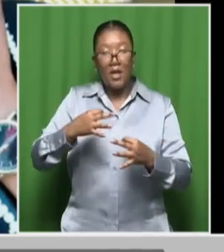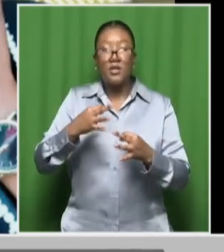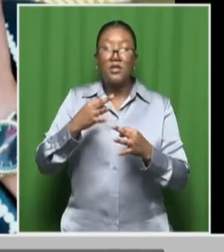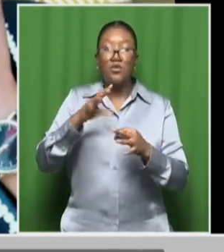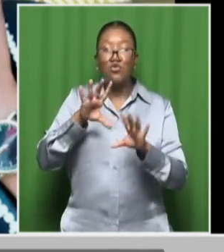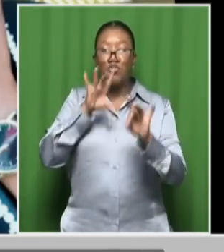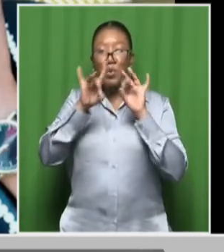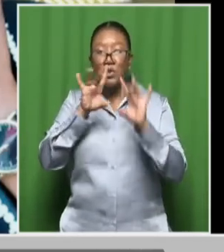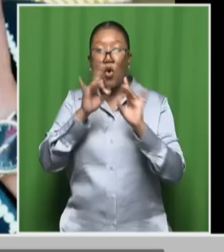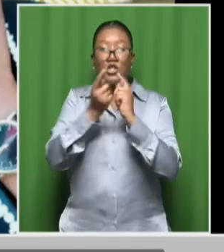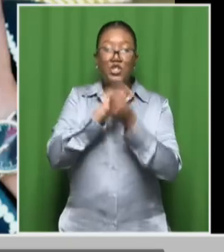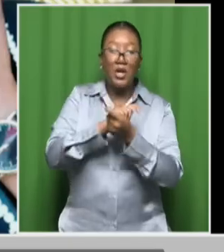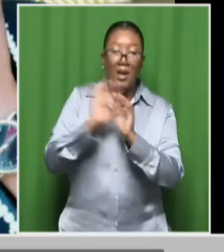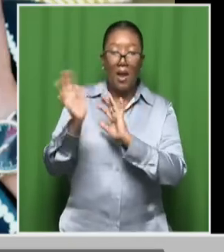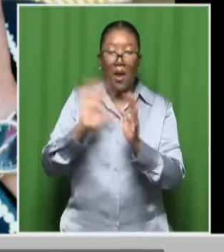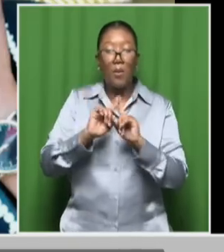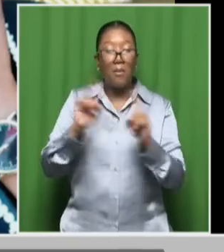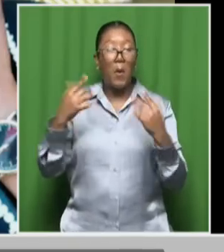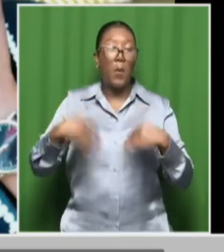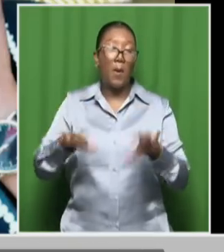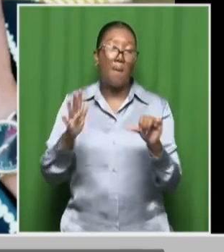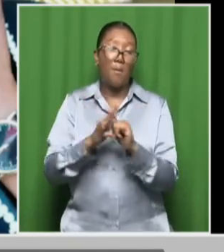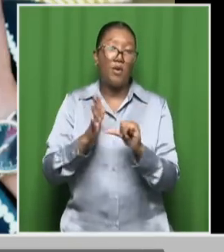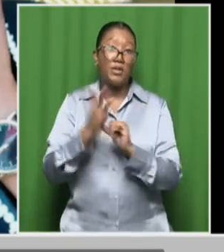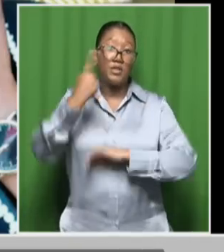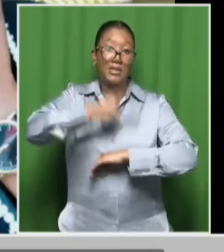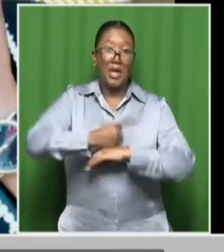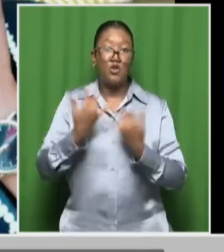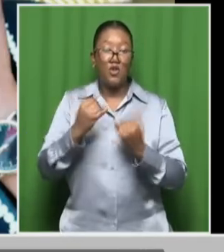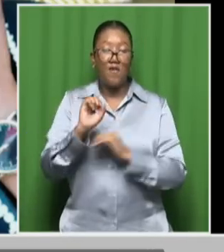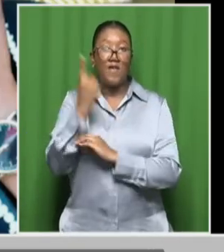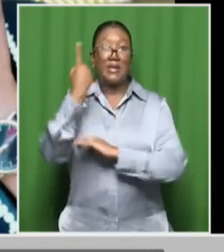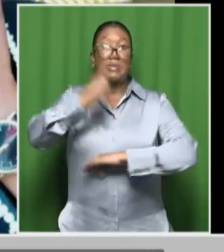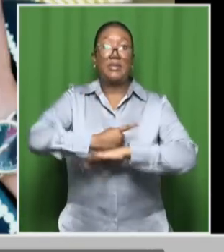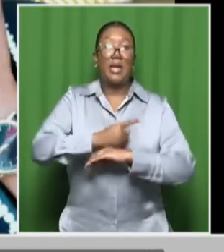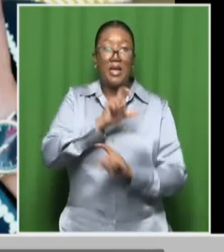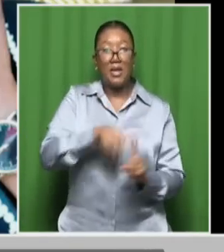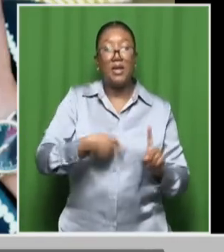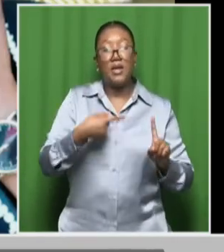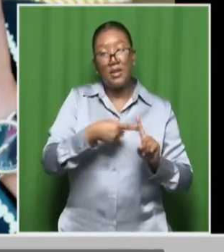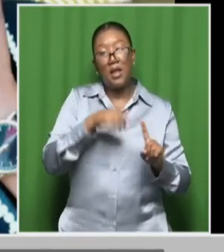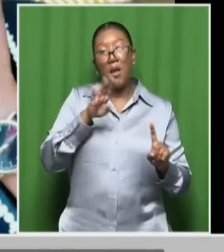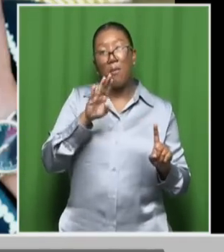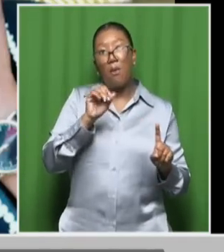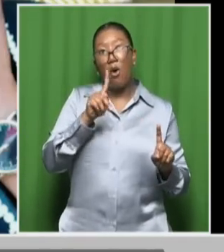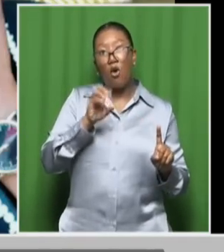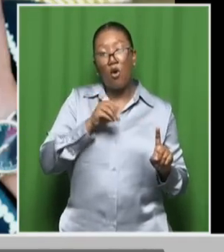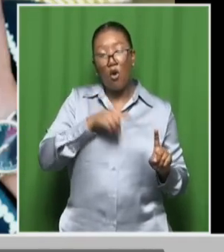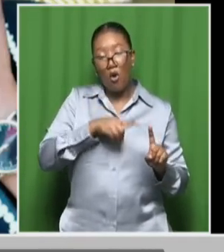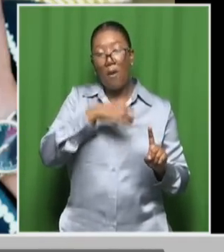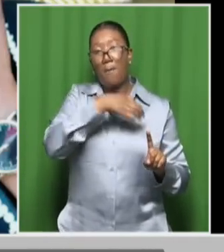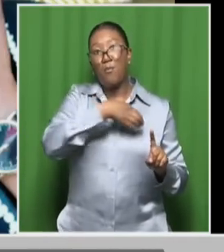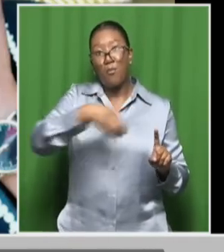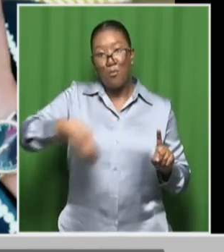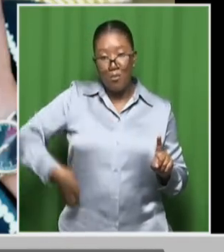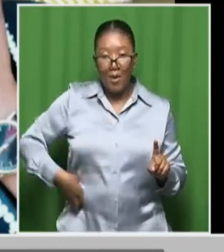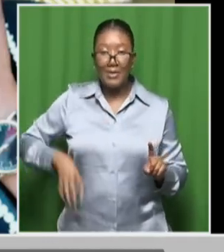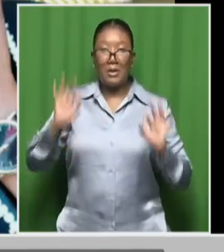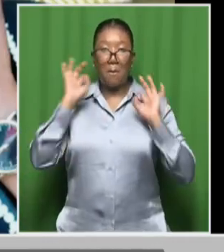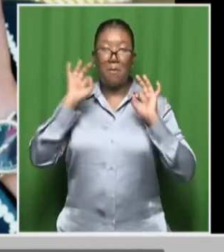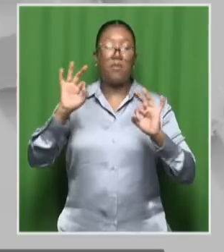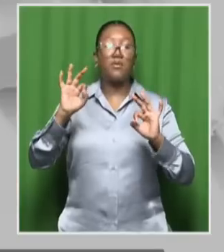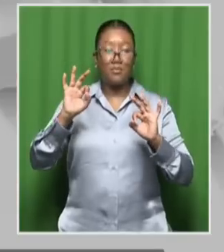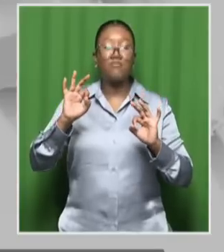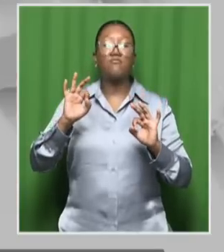But it is quite an important day, first day of Duma Boko in office as the